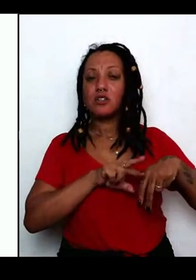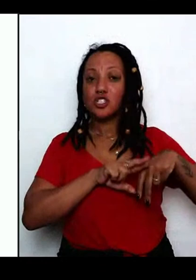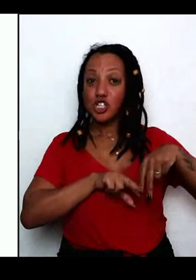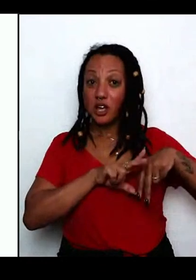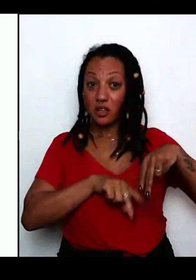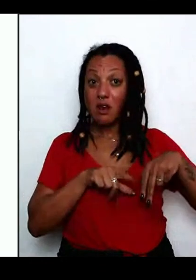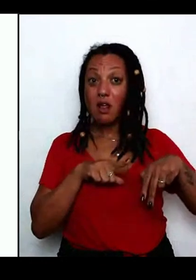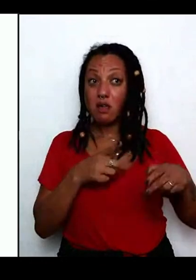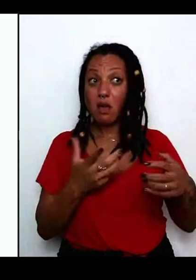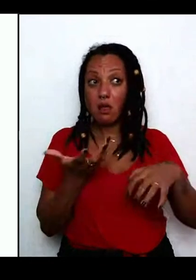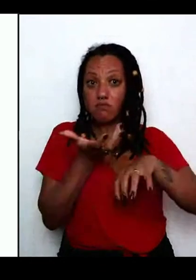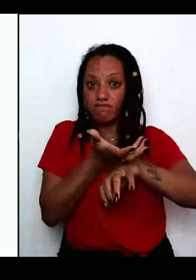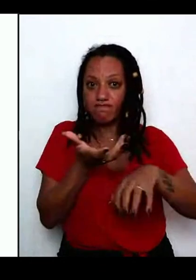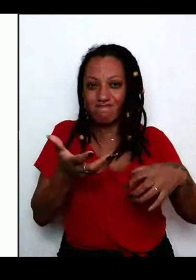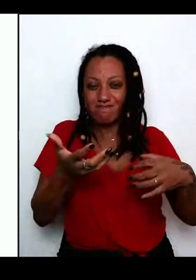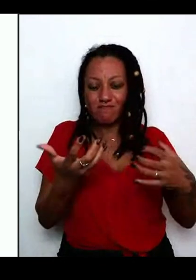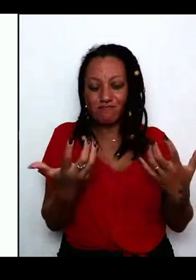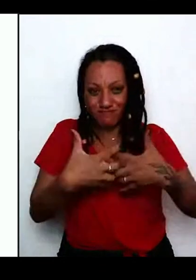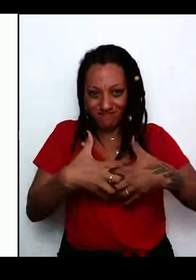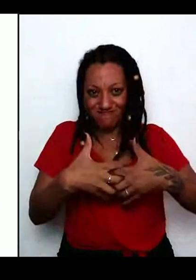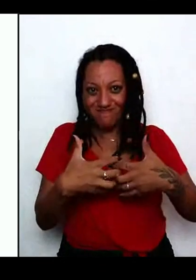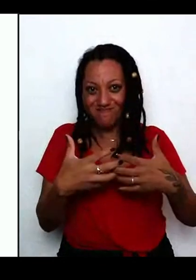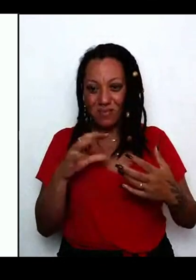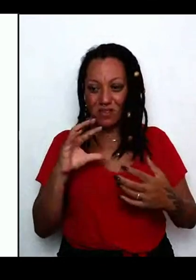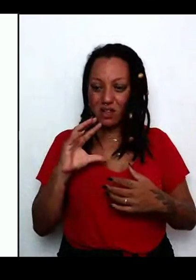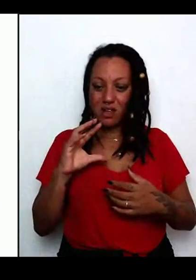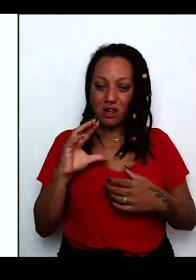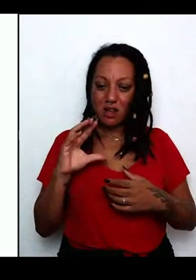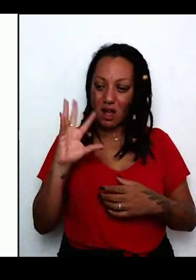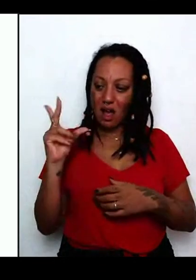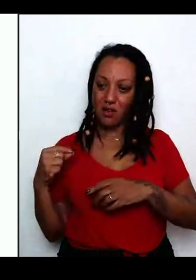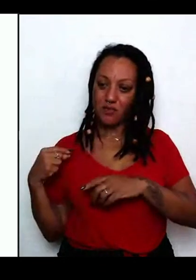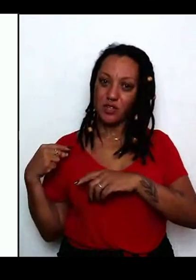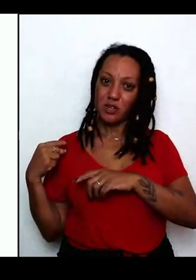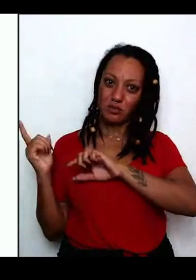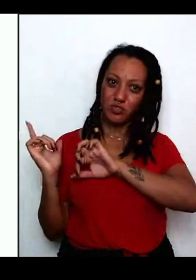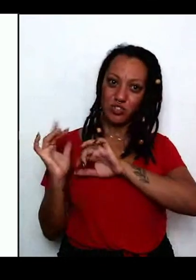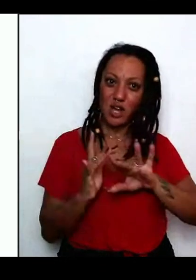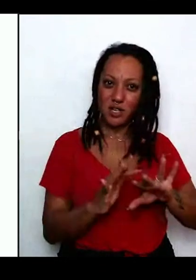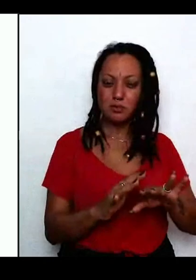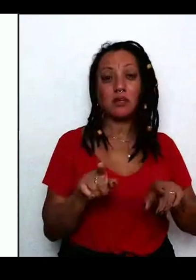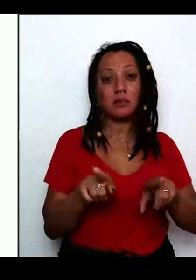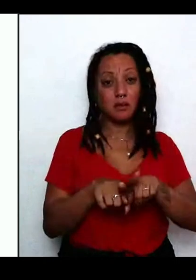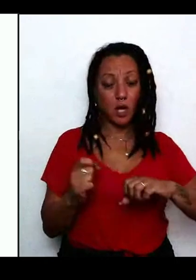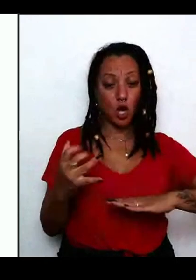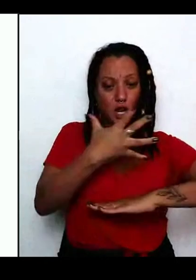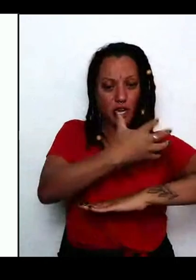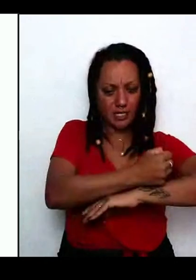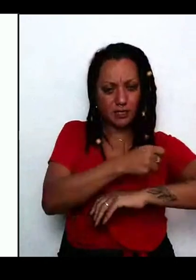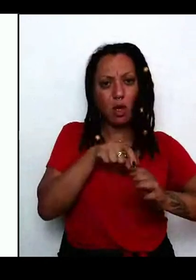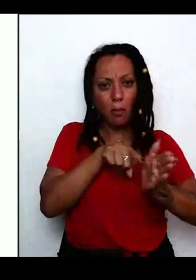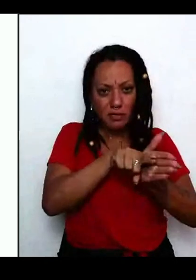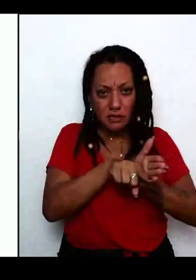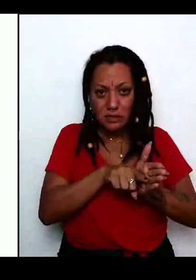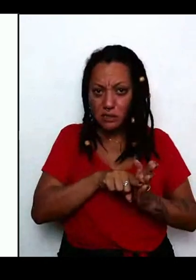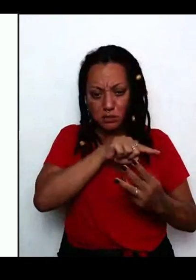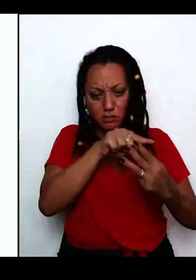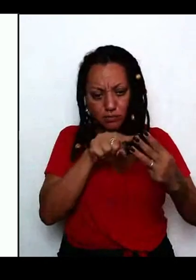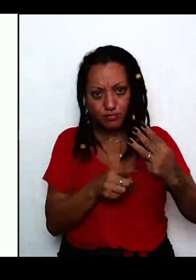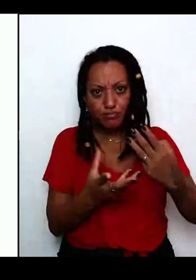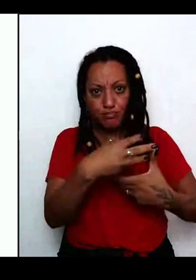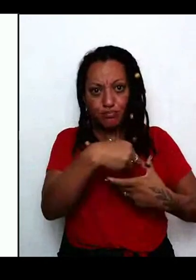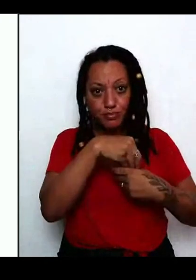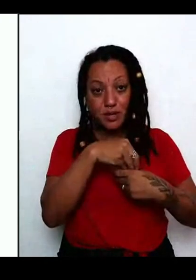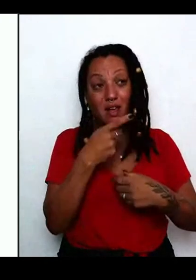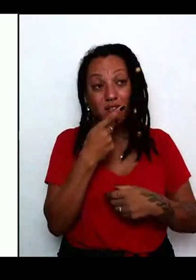Shoal a sandbar that submerges that rises and shifts as a way to defy the permanence of edges and divides